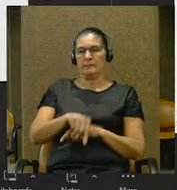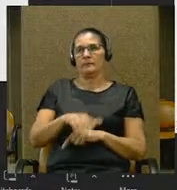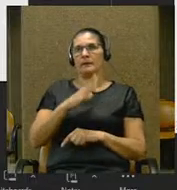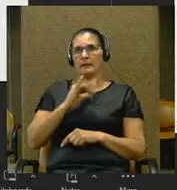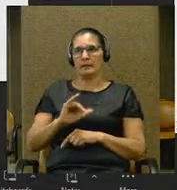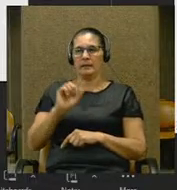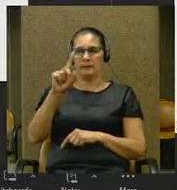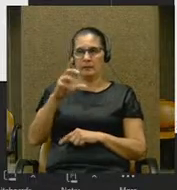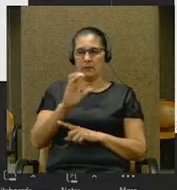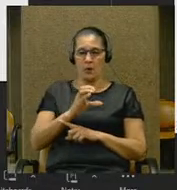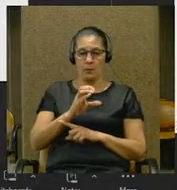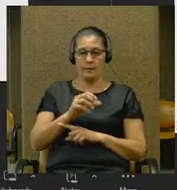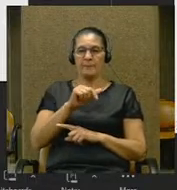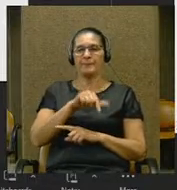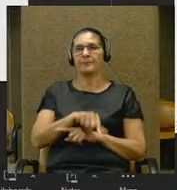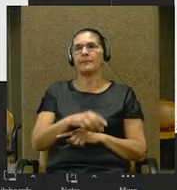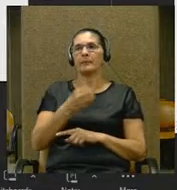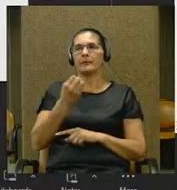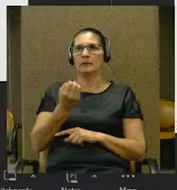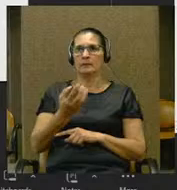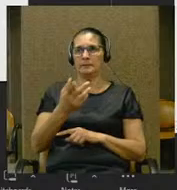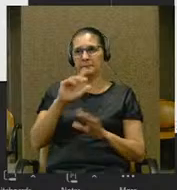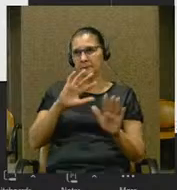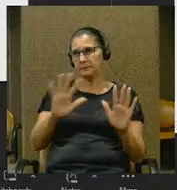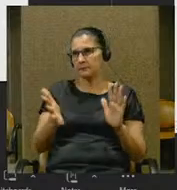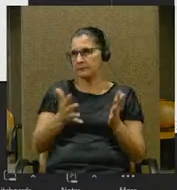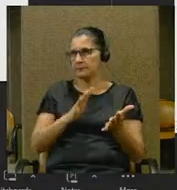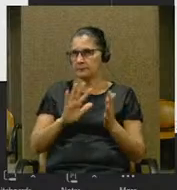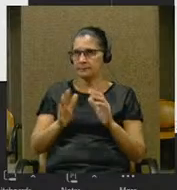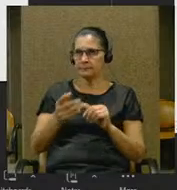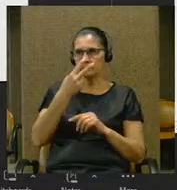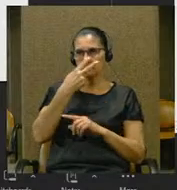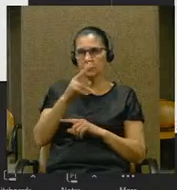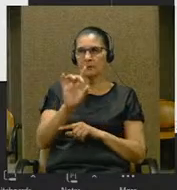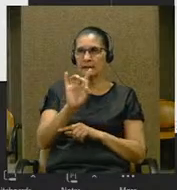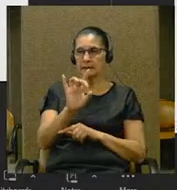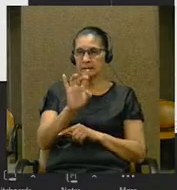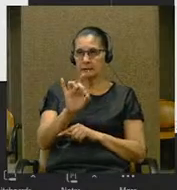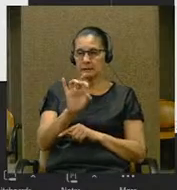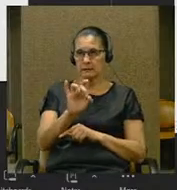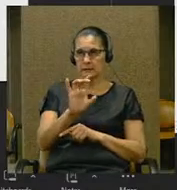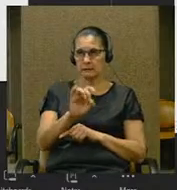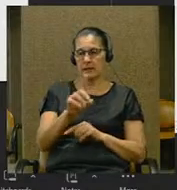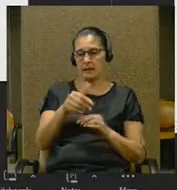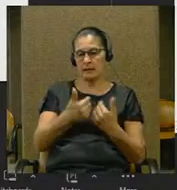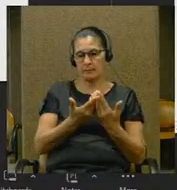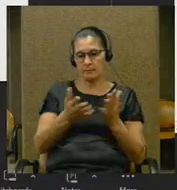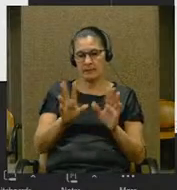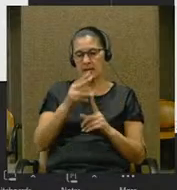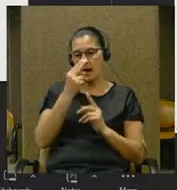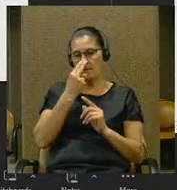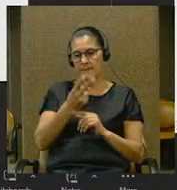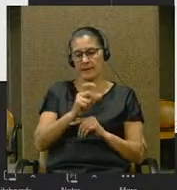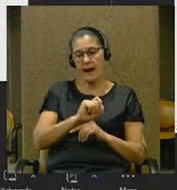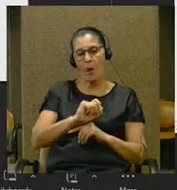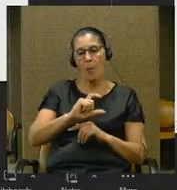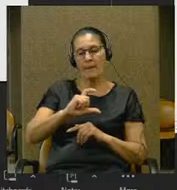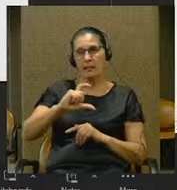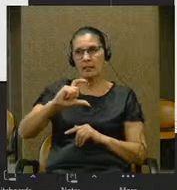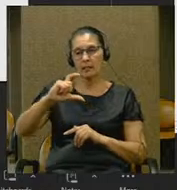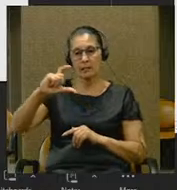see, around 2015, we started to see an increasing rise in the